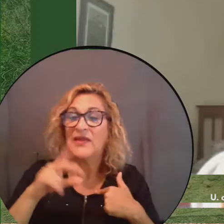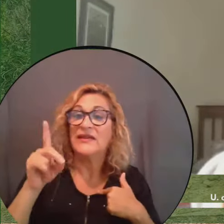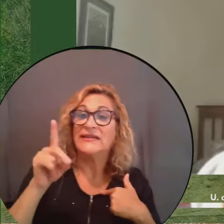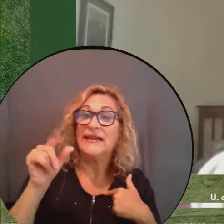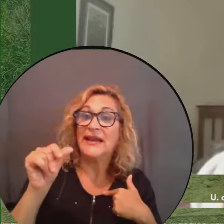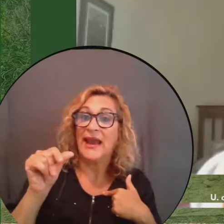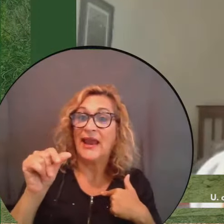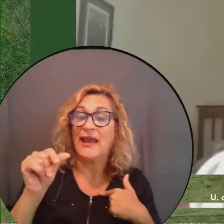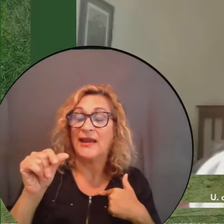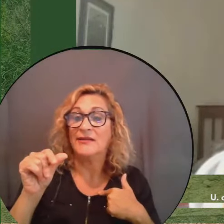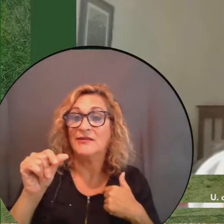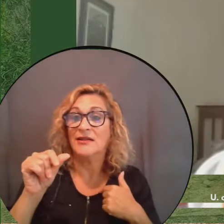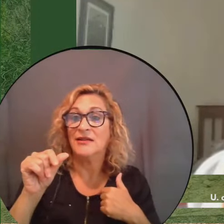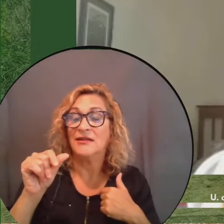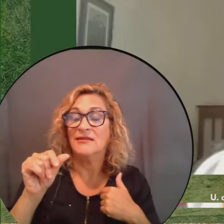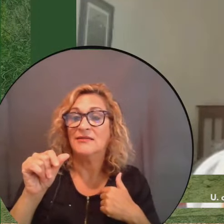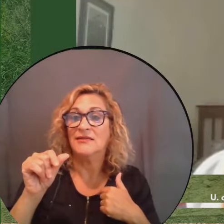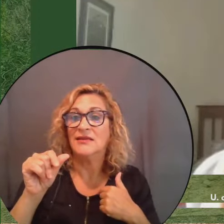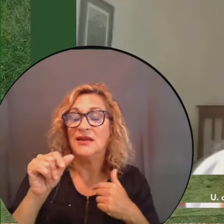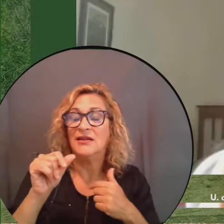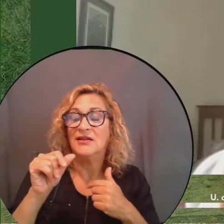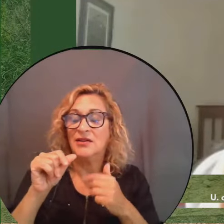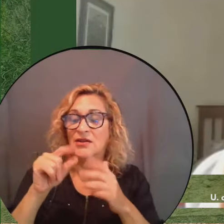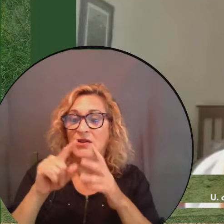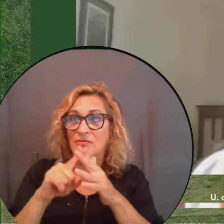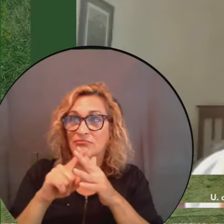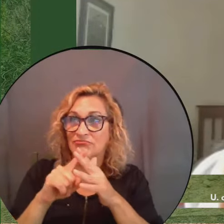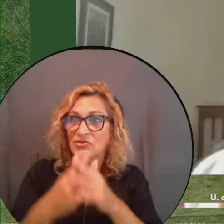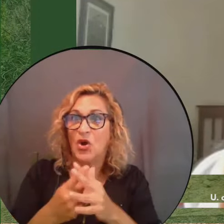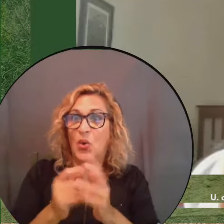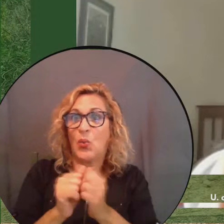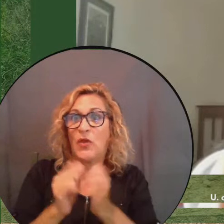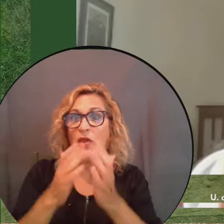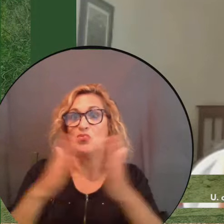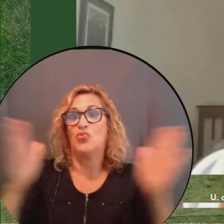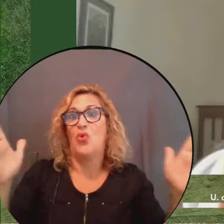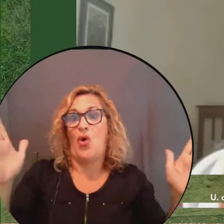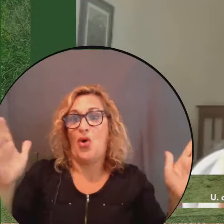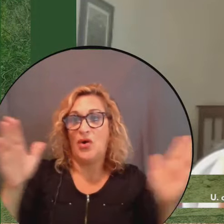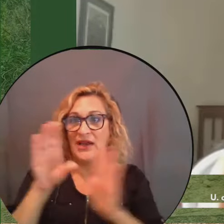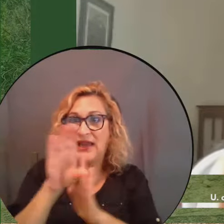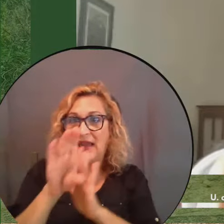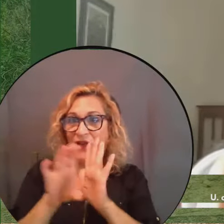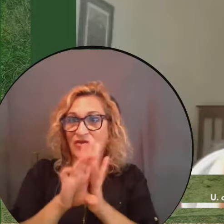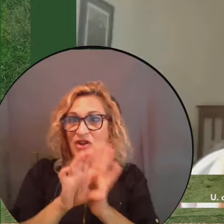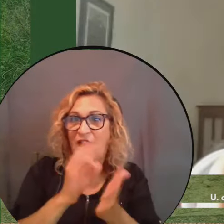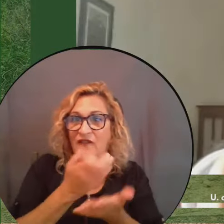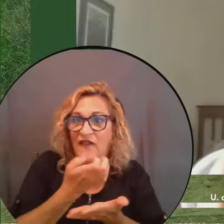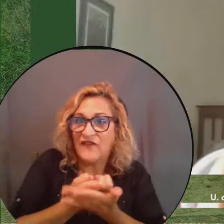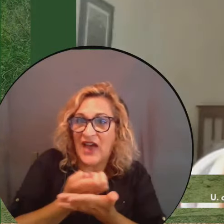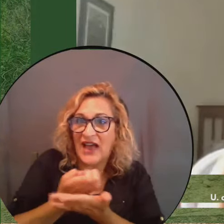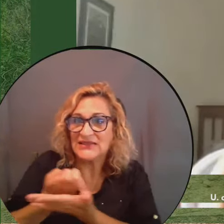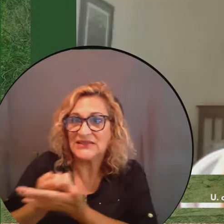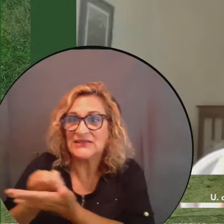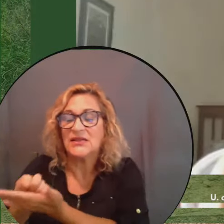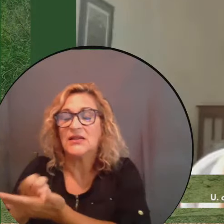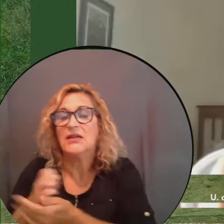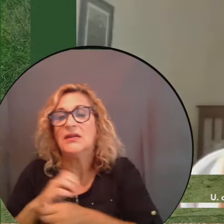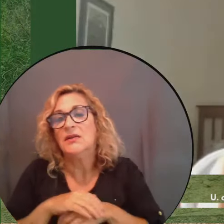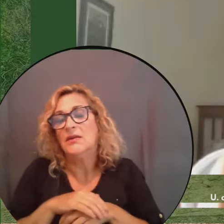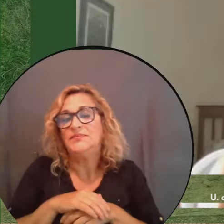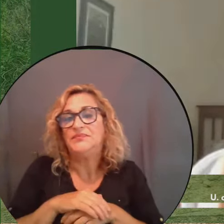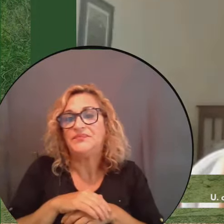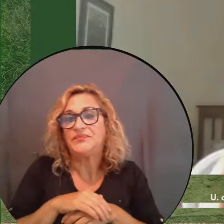starts with these like really magnificently broad characterizations of facts. And at no point in